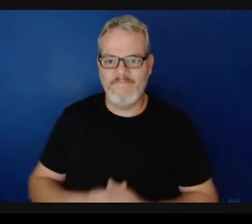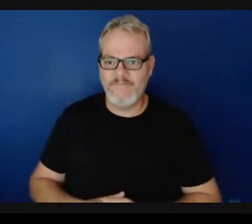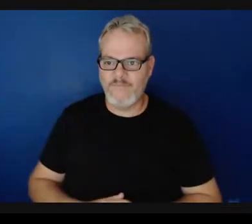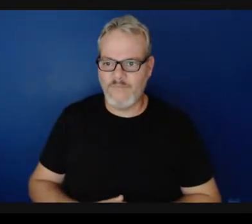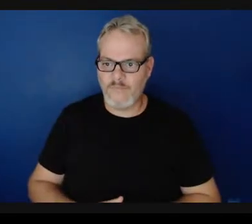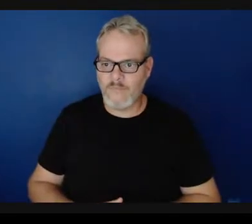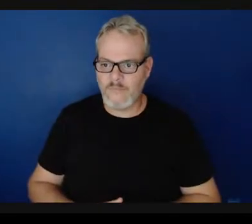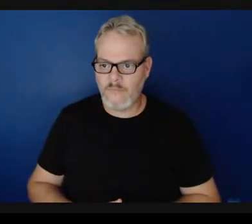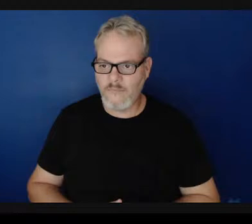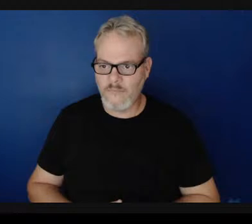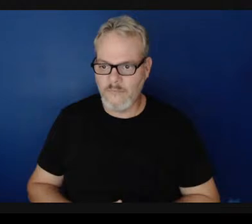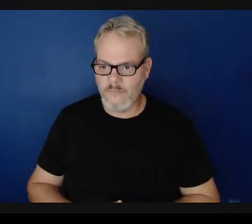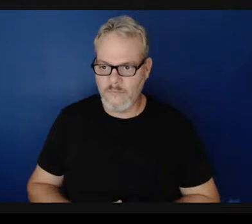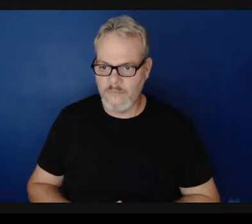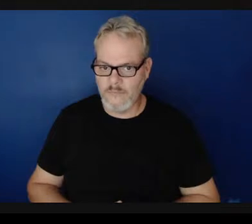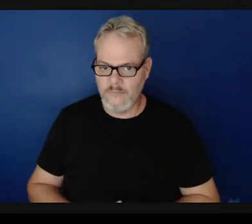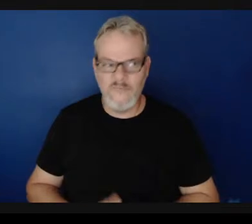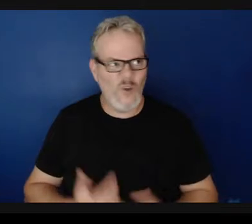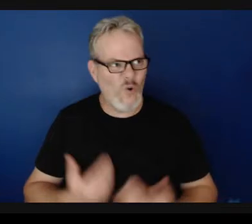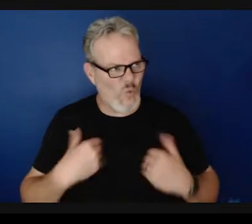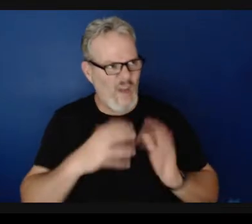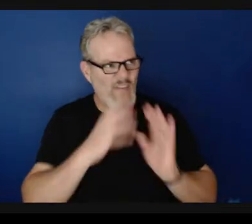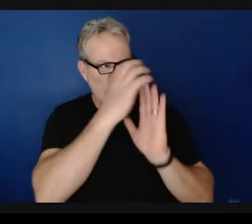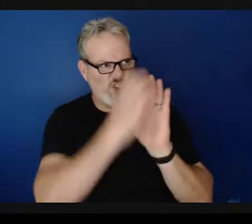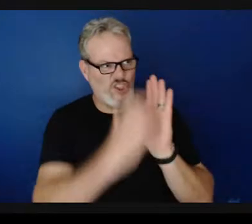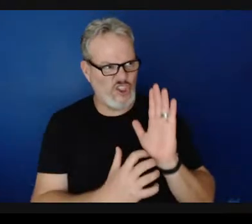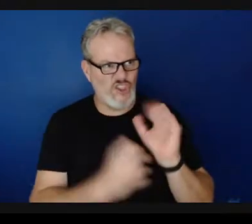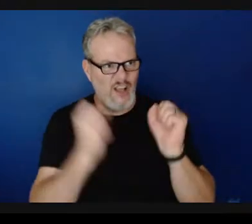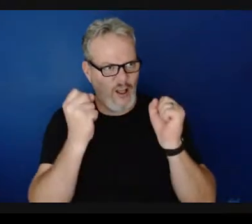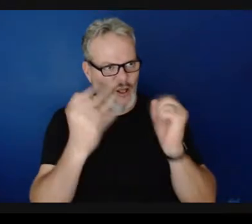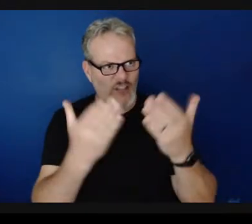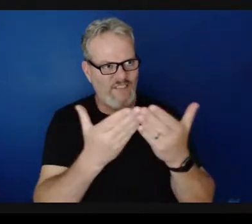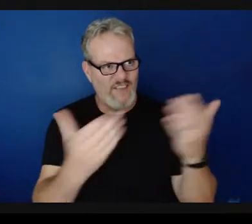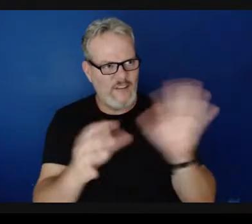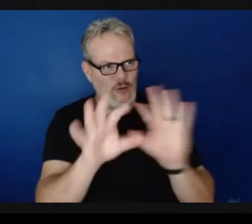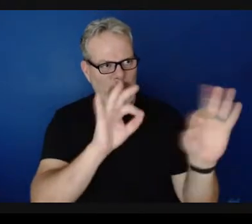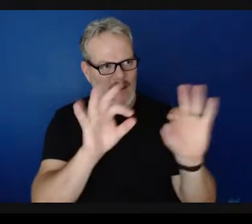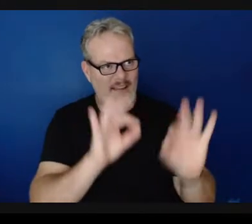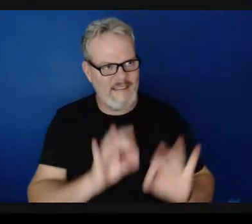Yeah, lots on the schedule there. Lots to pick from.